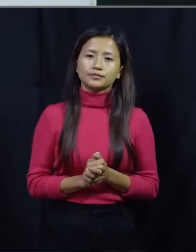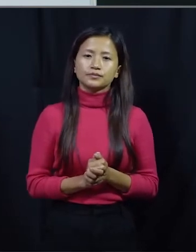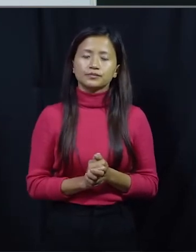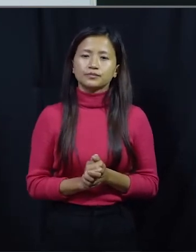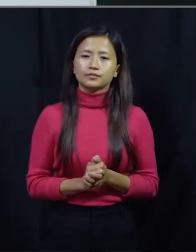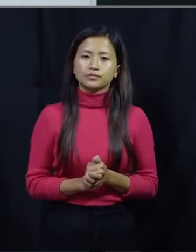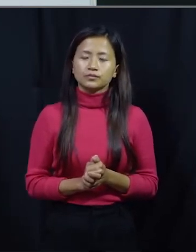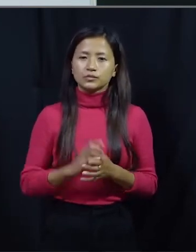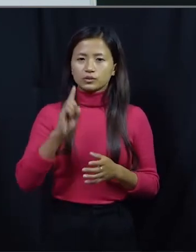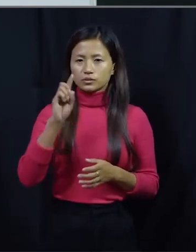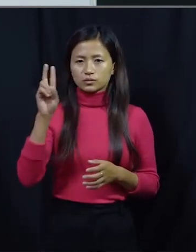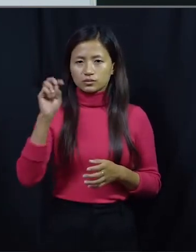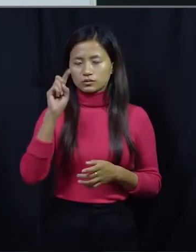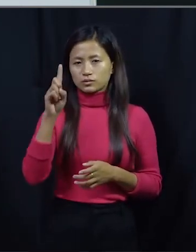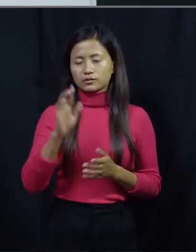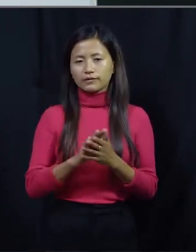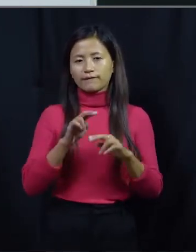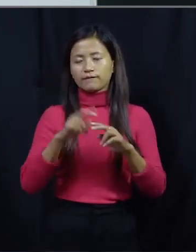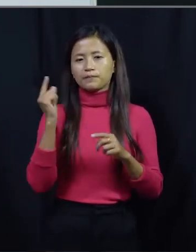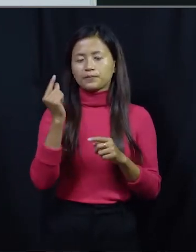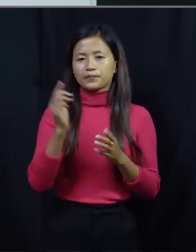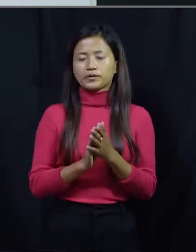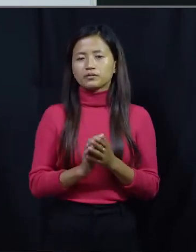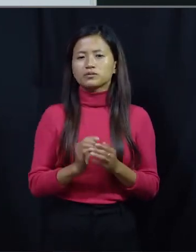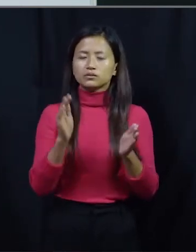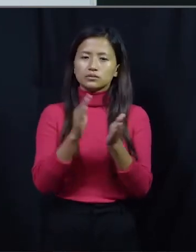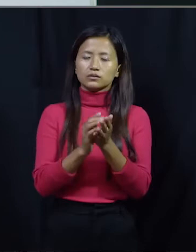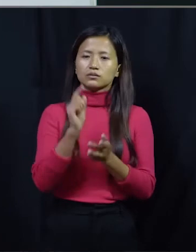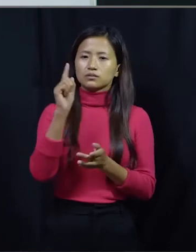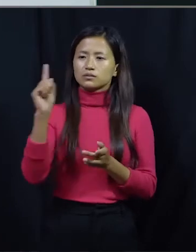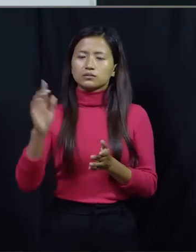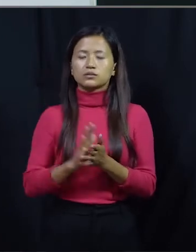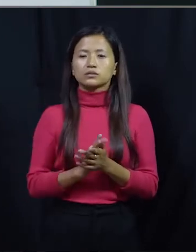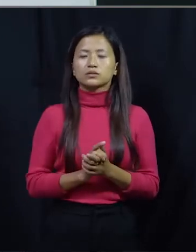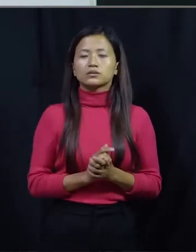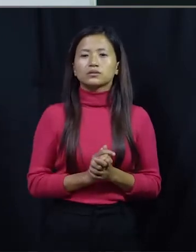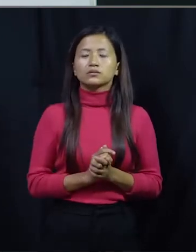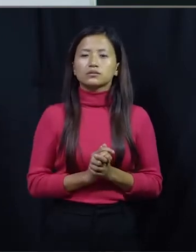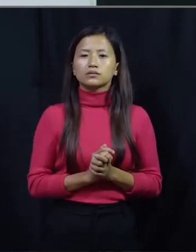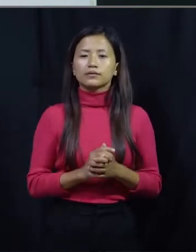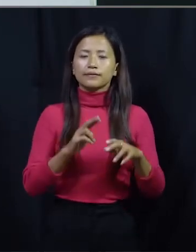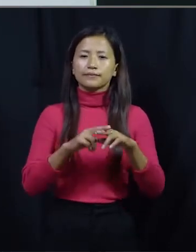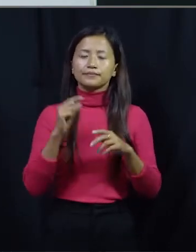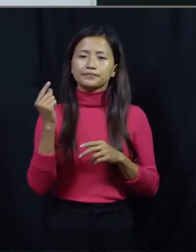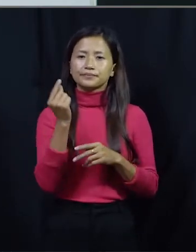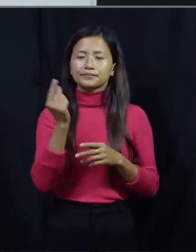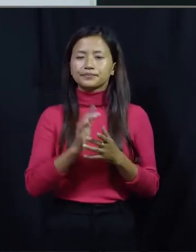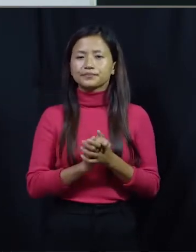Okay, 1 to 1 function, in short you can write 1 1 also, or injective function. A function